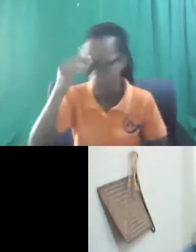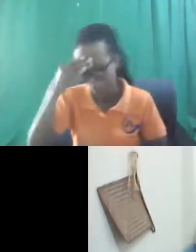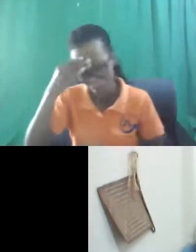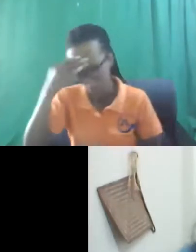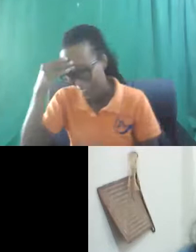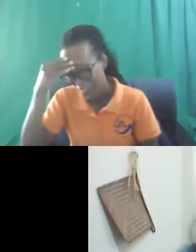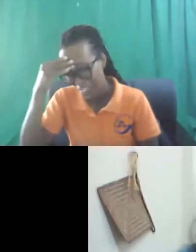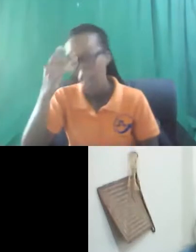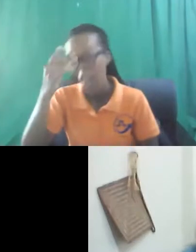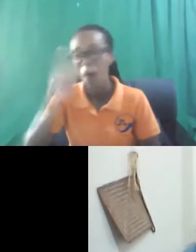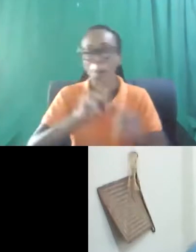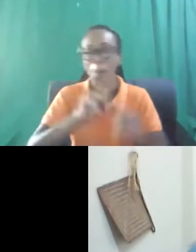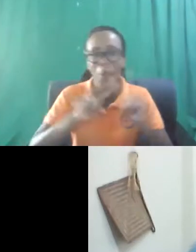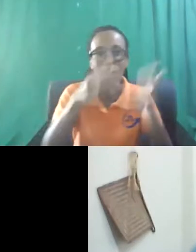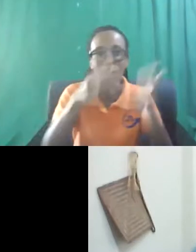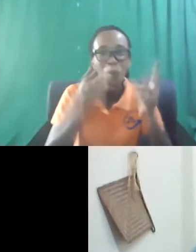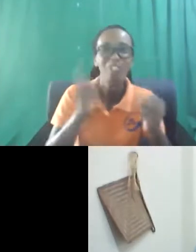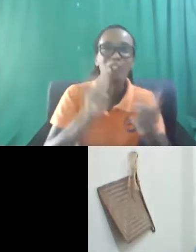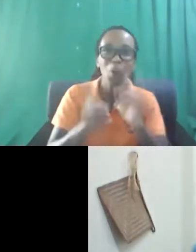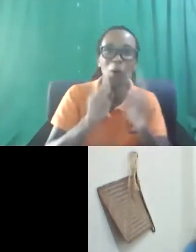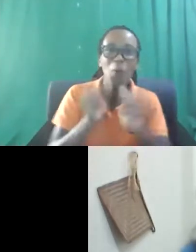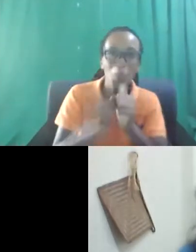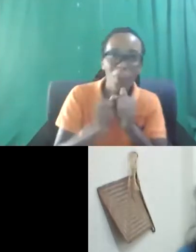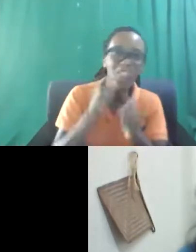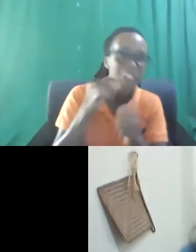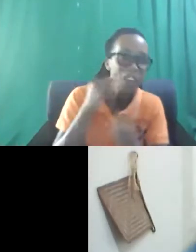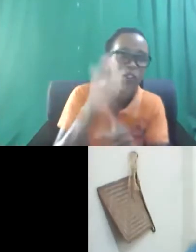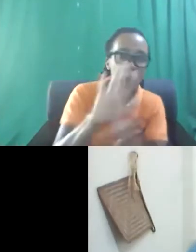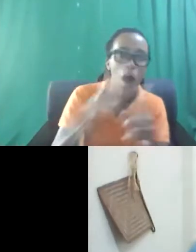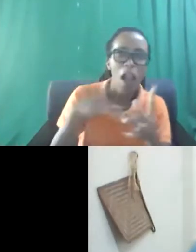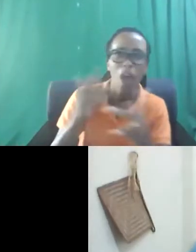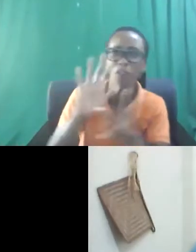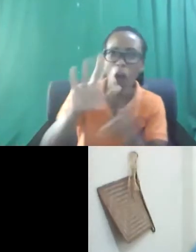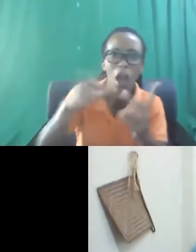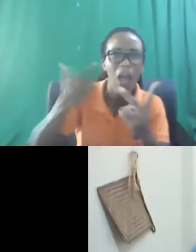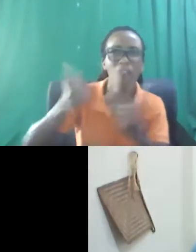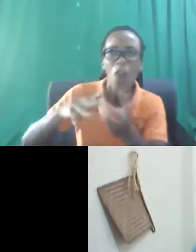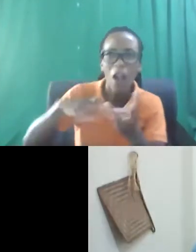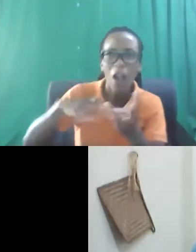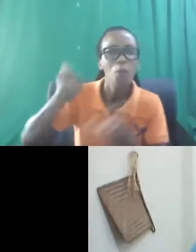just want to talk to deaf people and ask them about their lives all the time and how can I make that into a career.